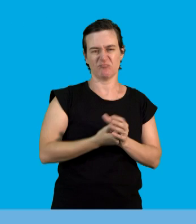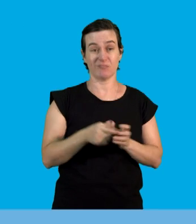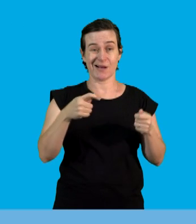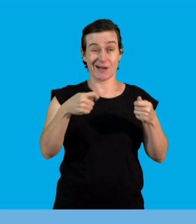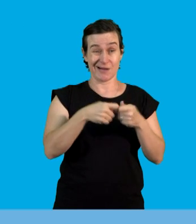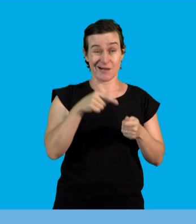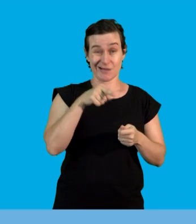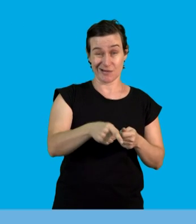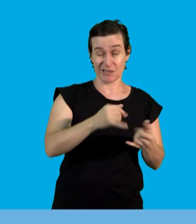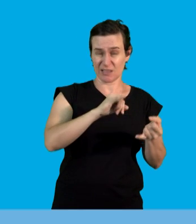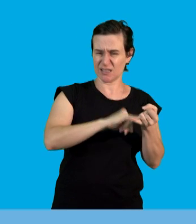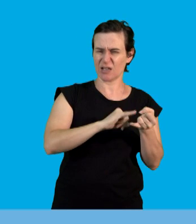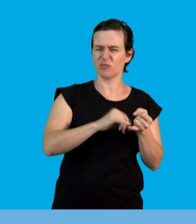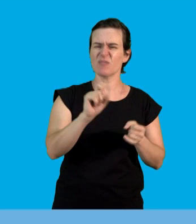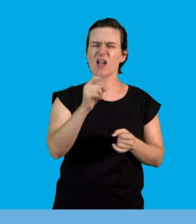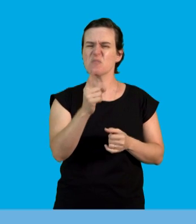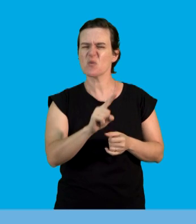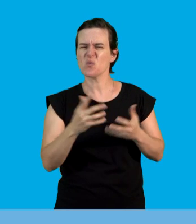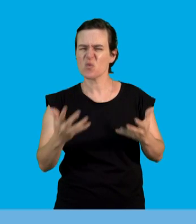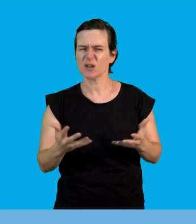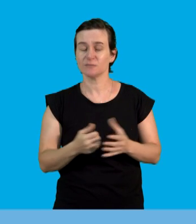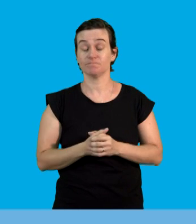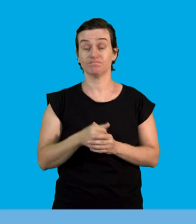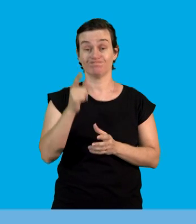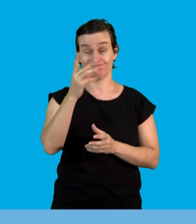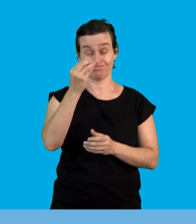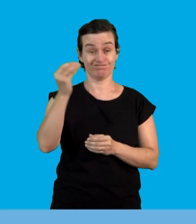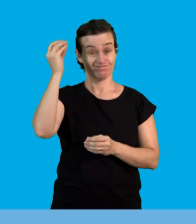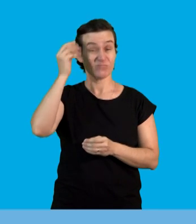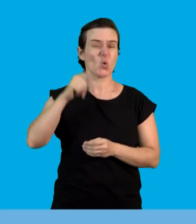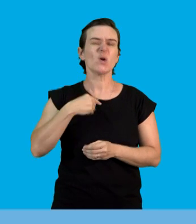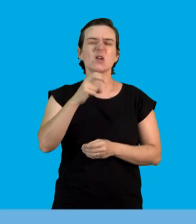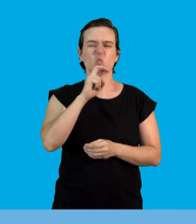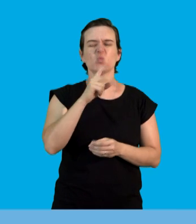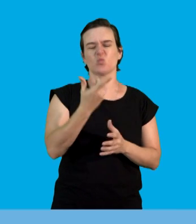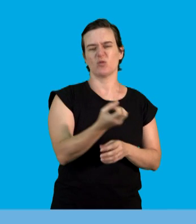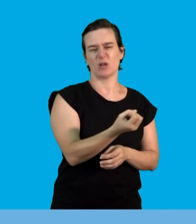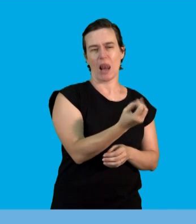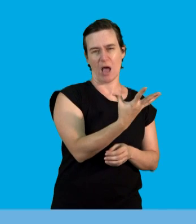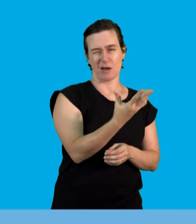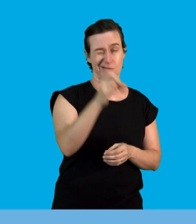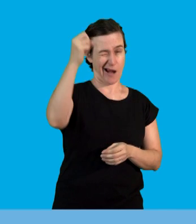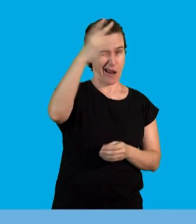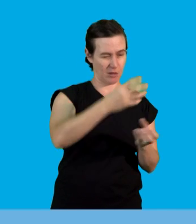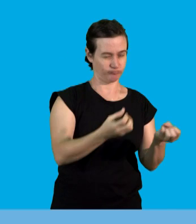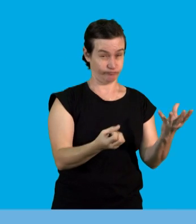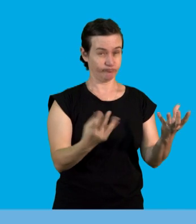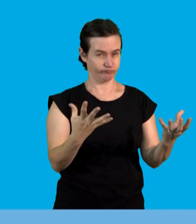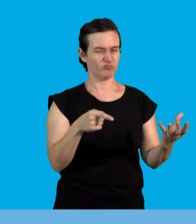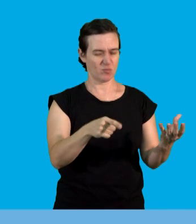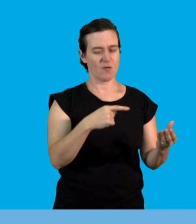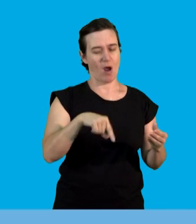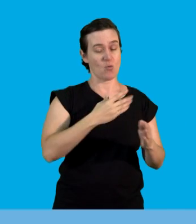in a circuit, what happens to those? Remember, for our purposes, we're going to be using light bulbs as our resistors to denote the